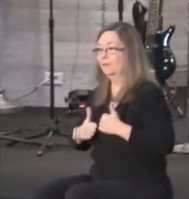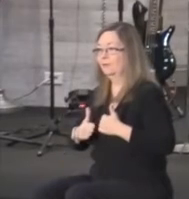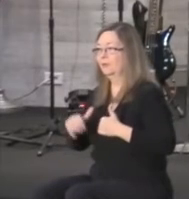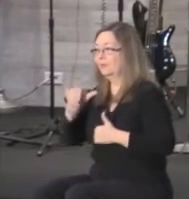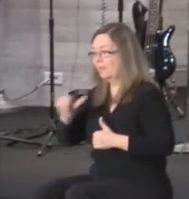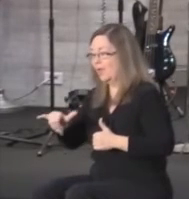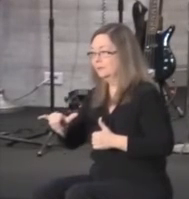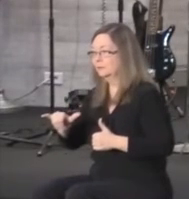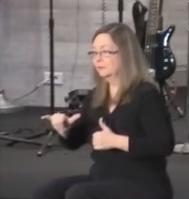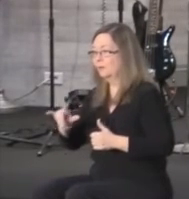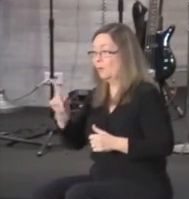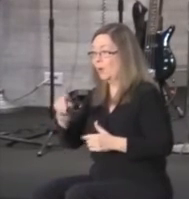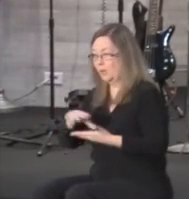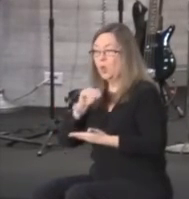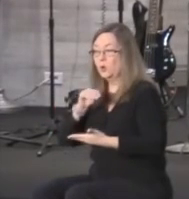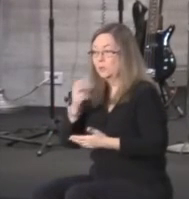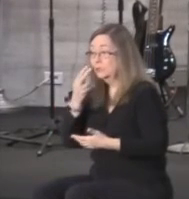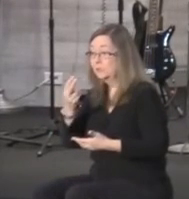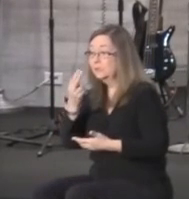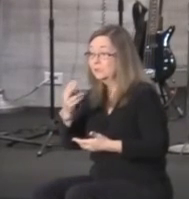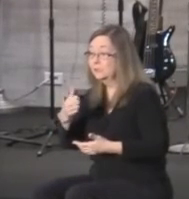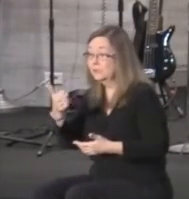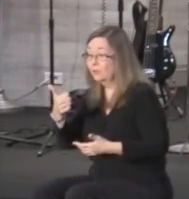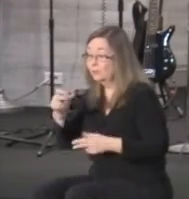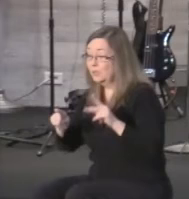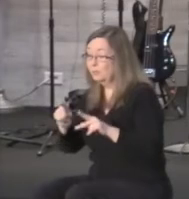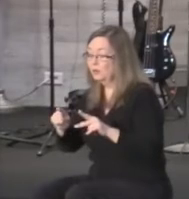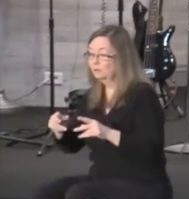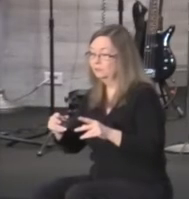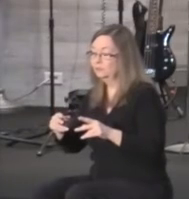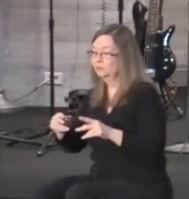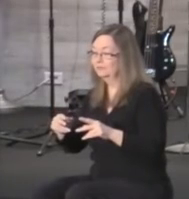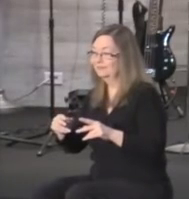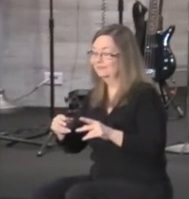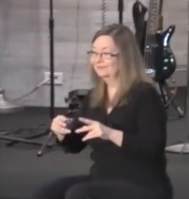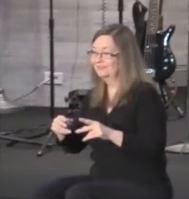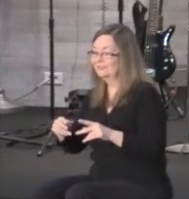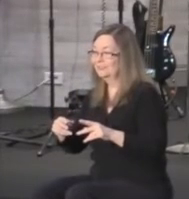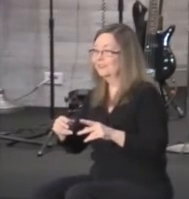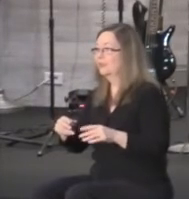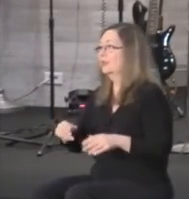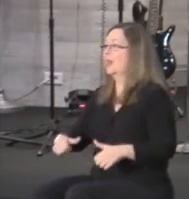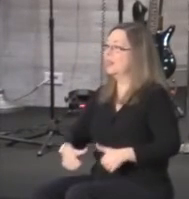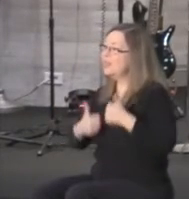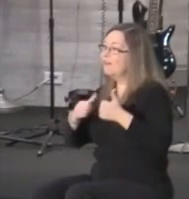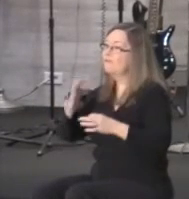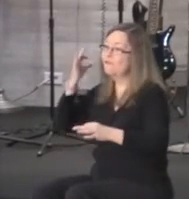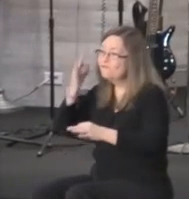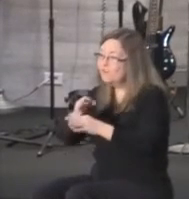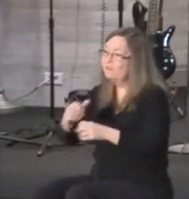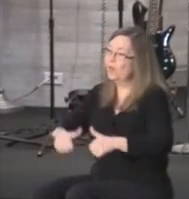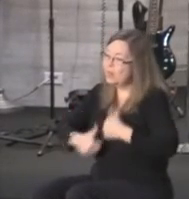learn. We see somebody put faith on flesh and flesh on faith. We see